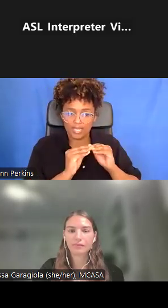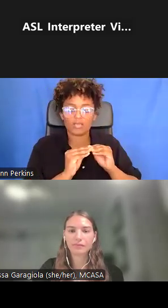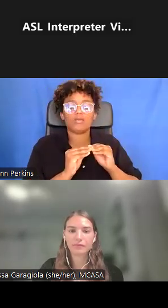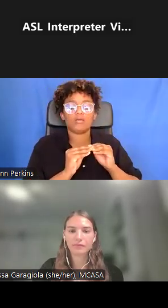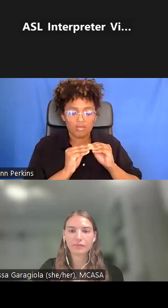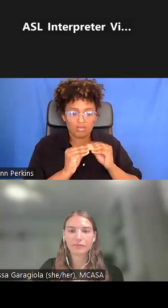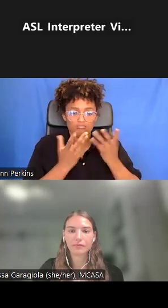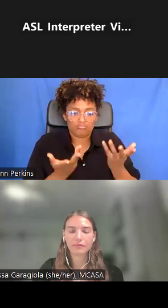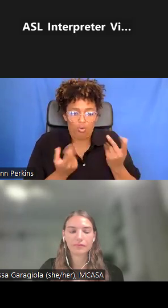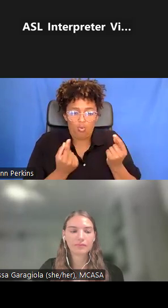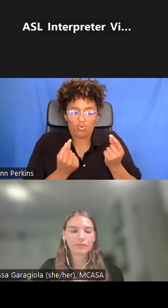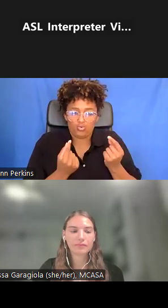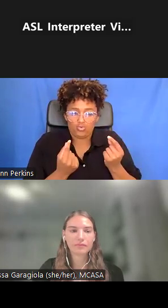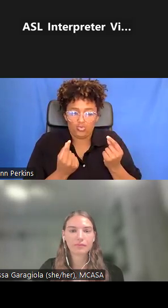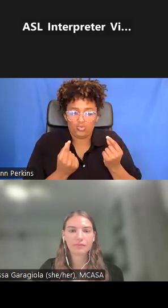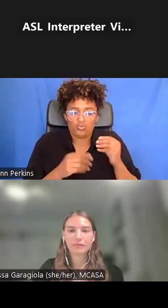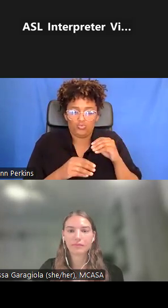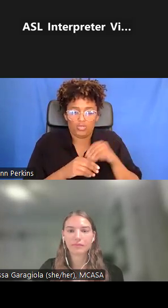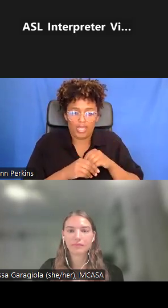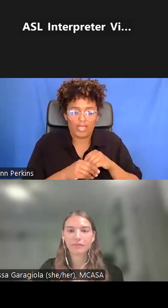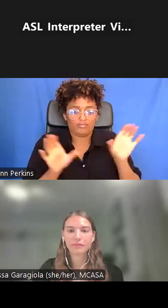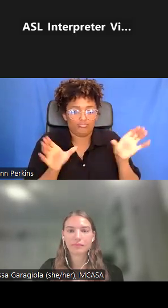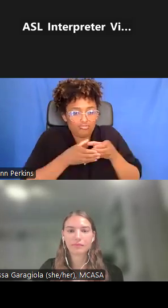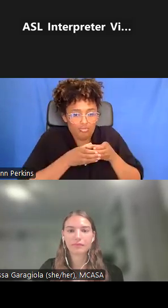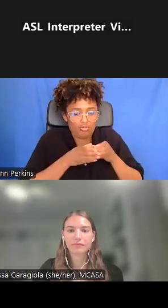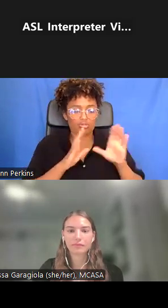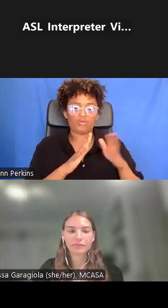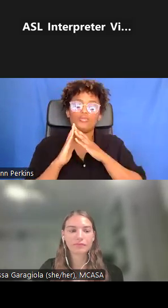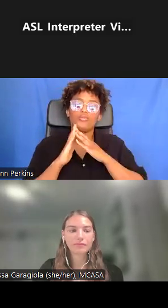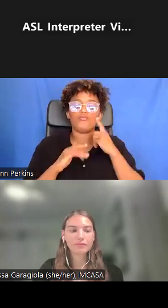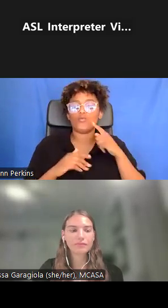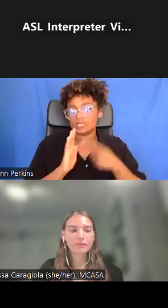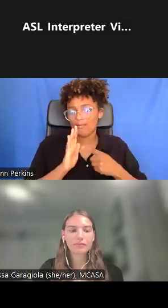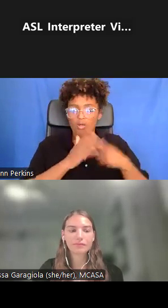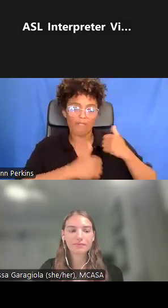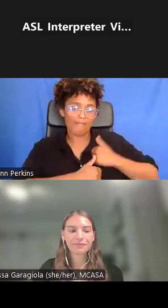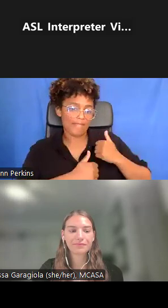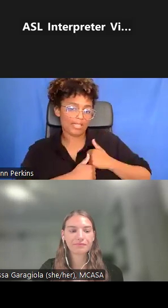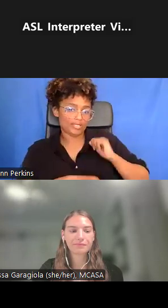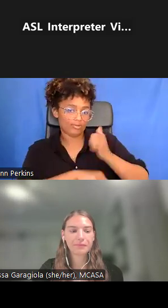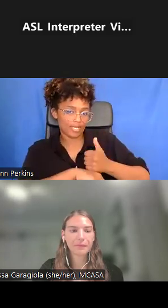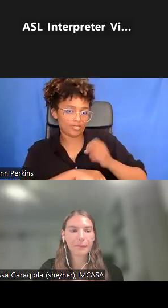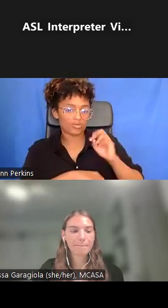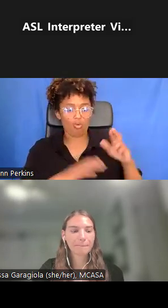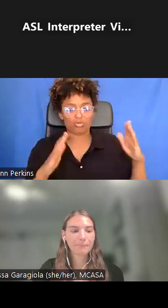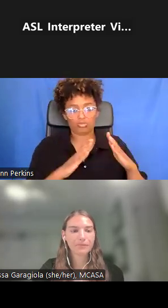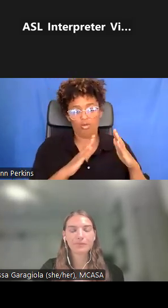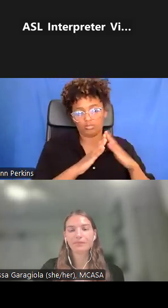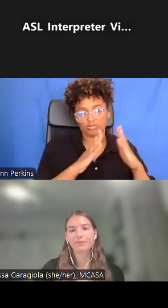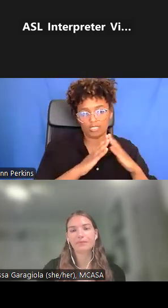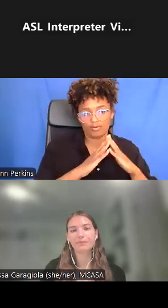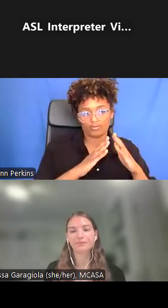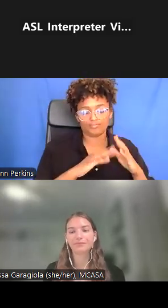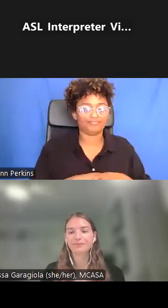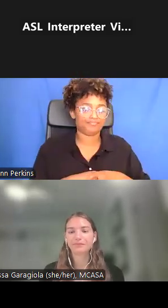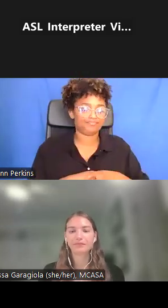working in a close-knit community like a military base or a small town or small county. So excellent